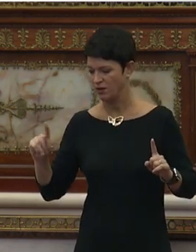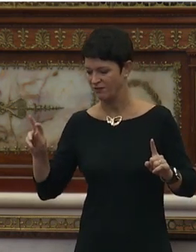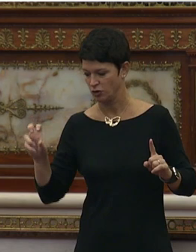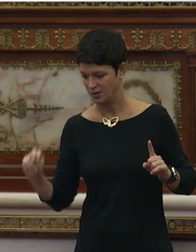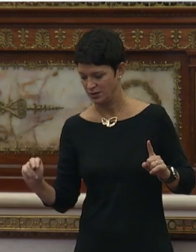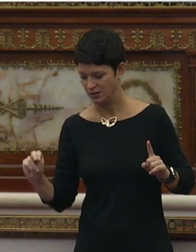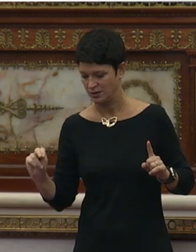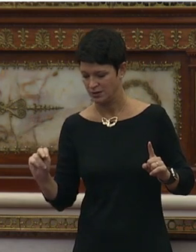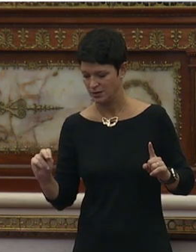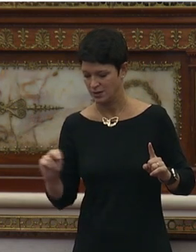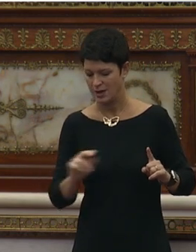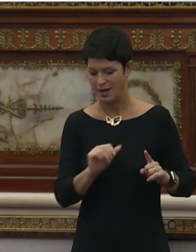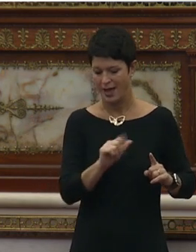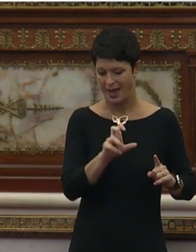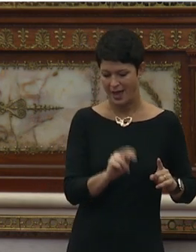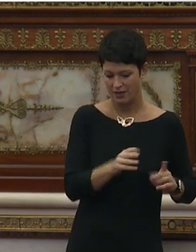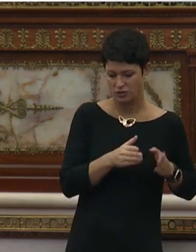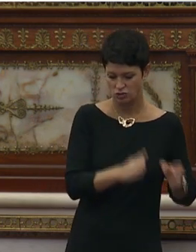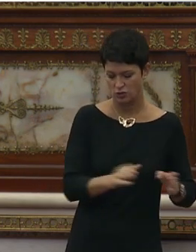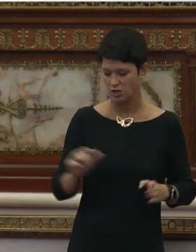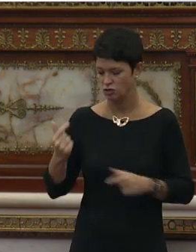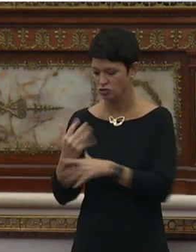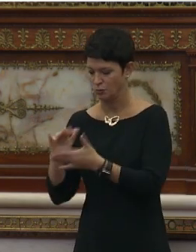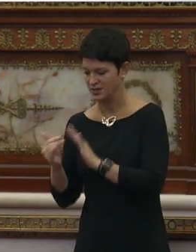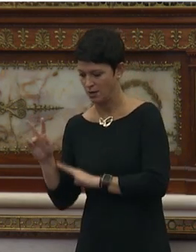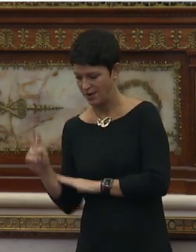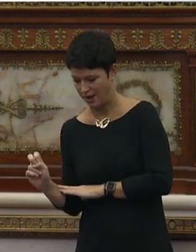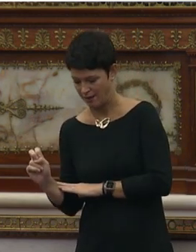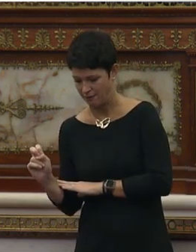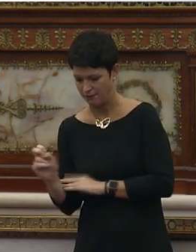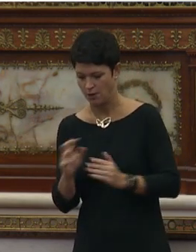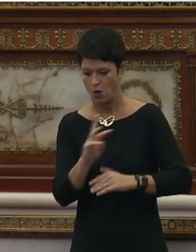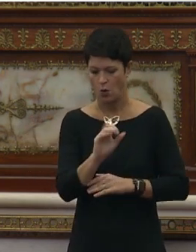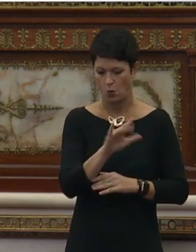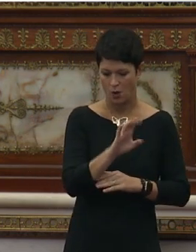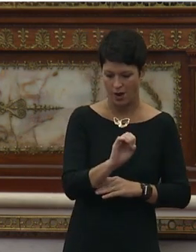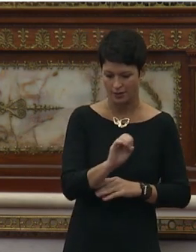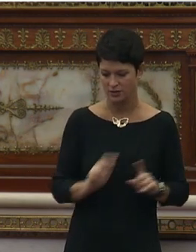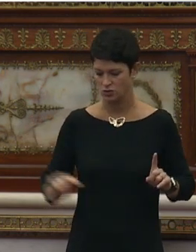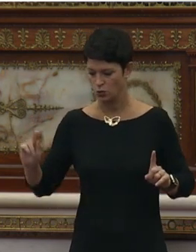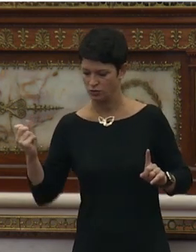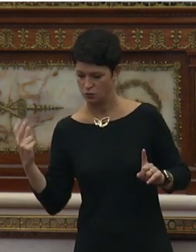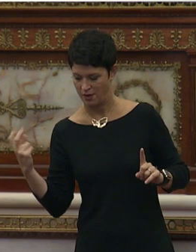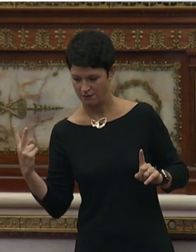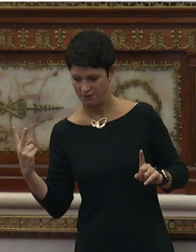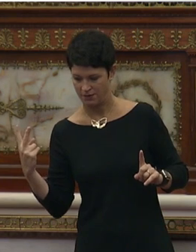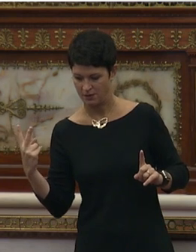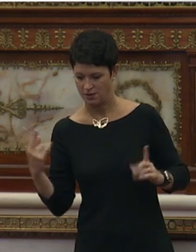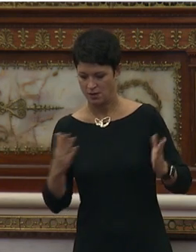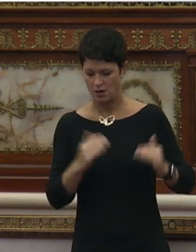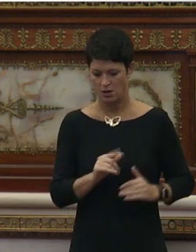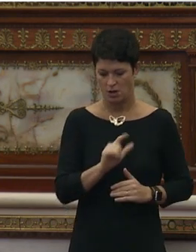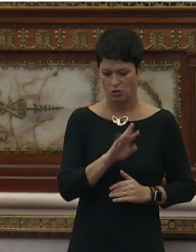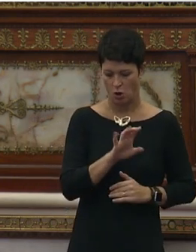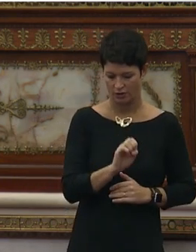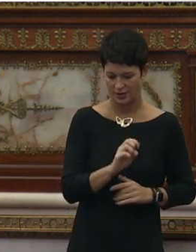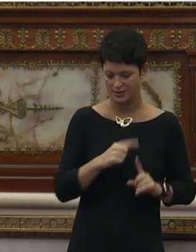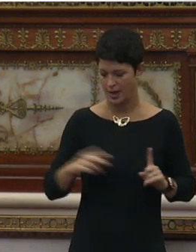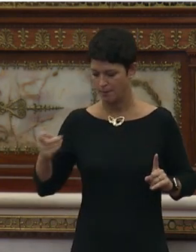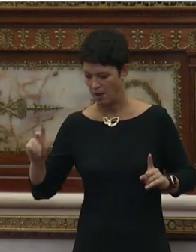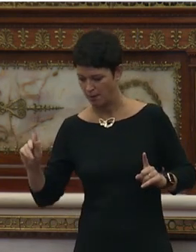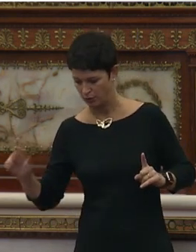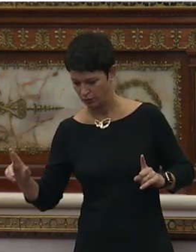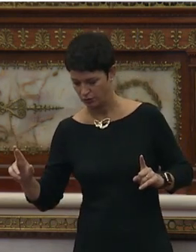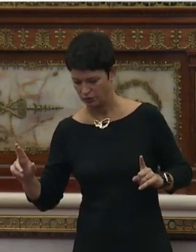Street, Allen Street and Germantown Avenue, Wallace Street and North 12th Street, Lawrence Street and Poplar